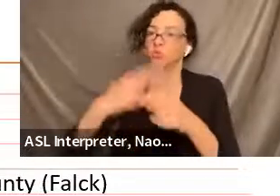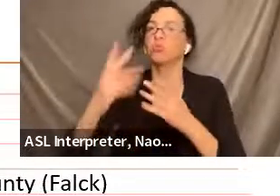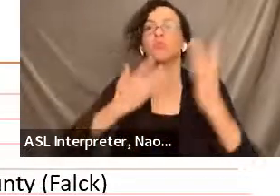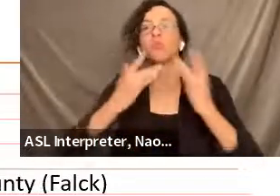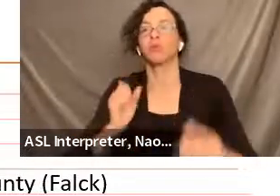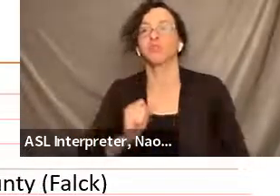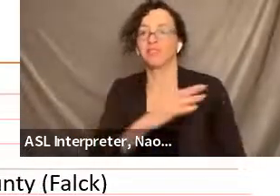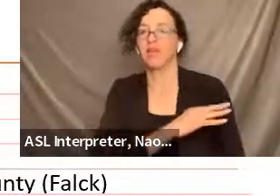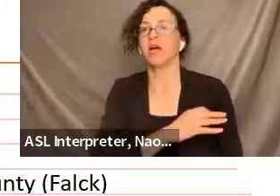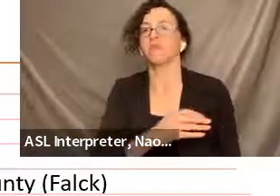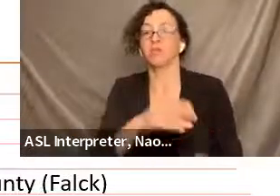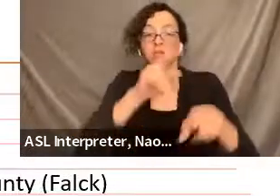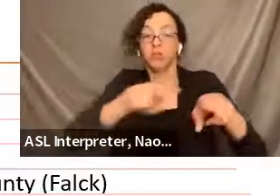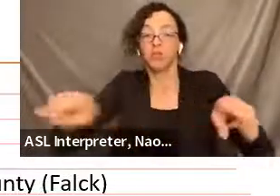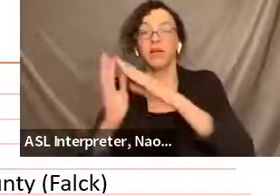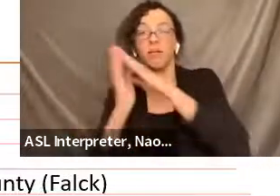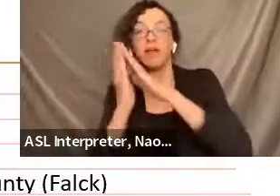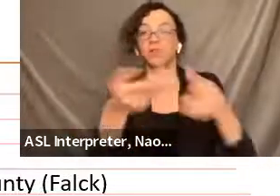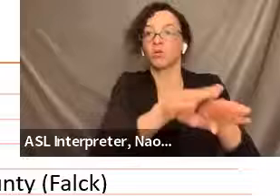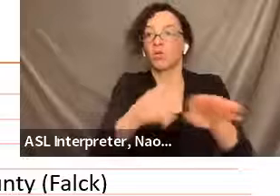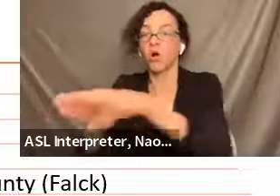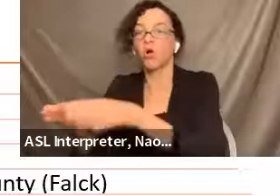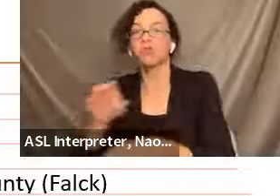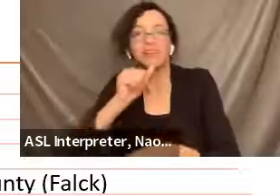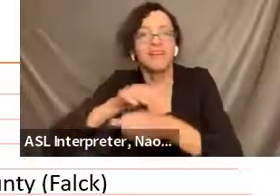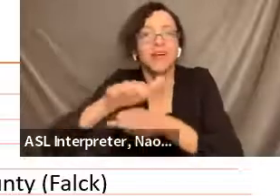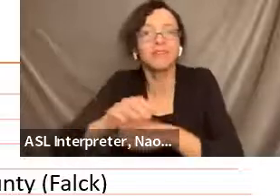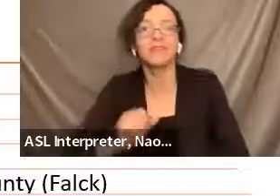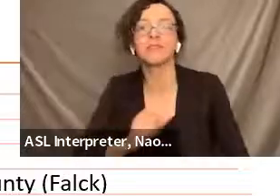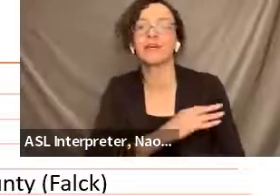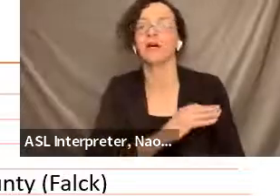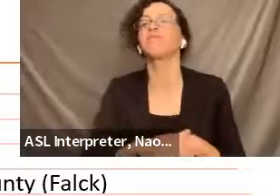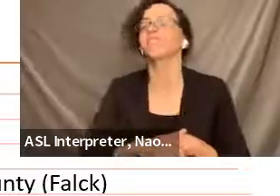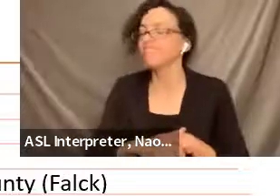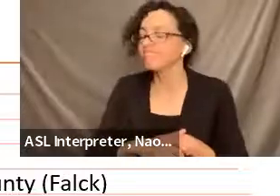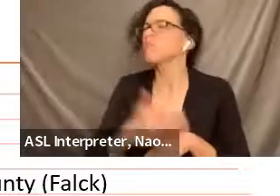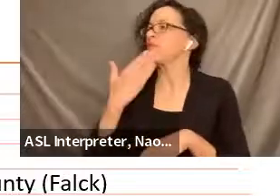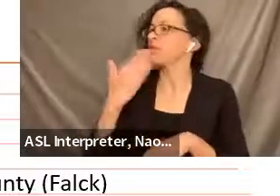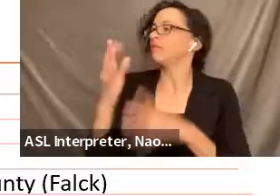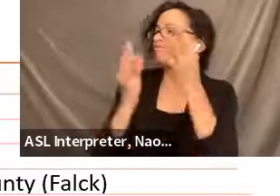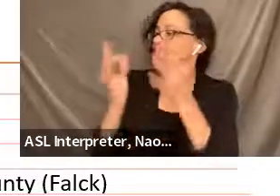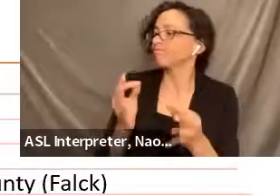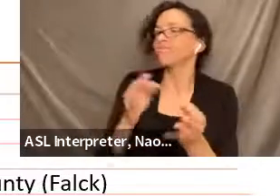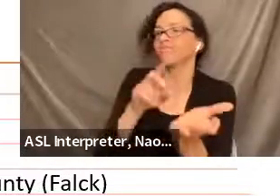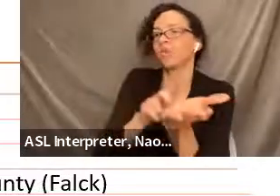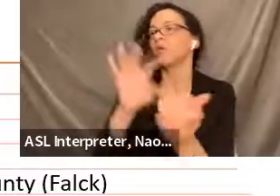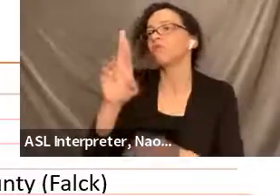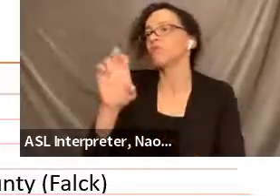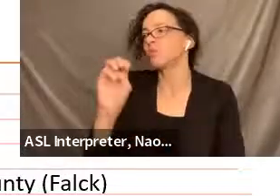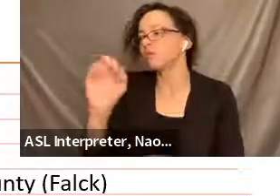Yeah, so thank you for that, Dr. Freeman. I think that's really helpful to understand the context,